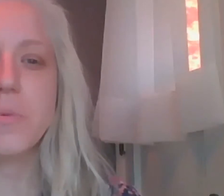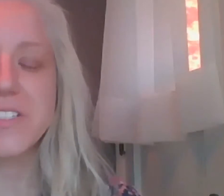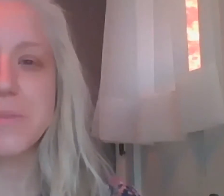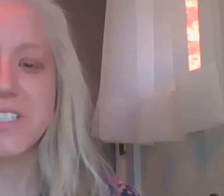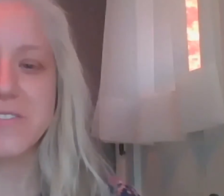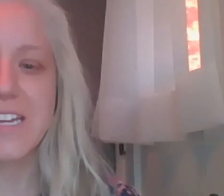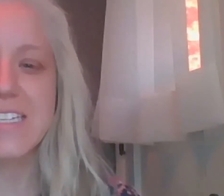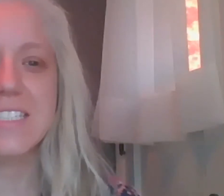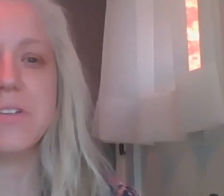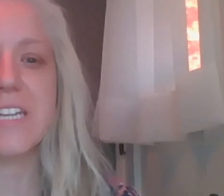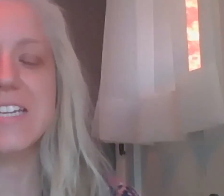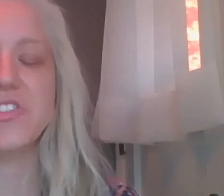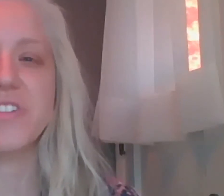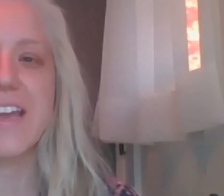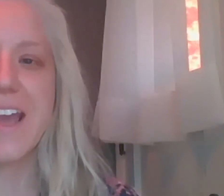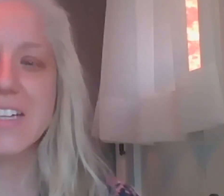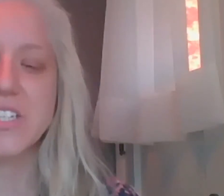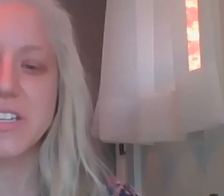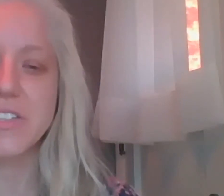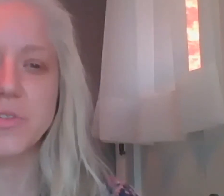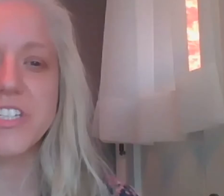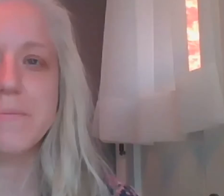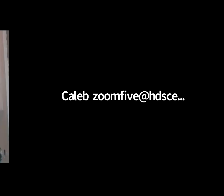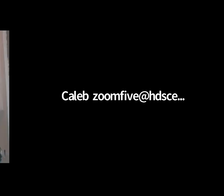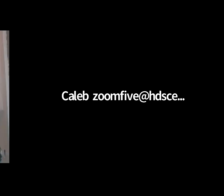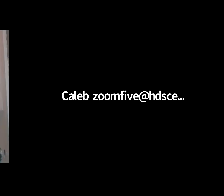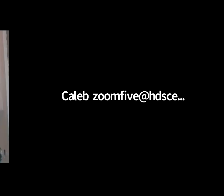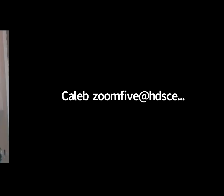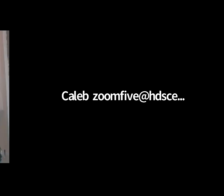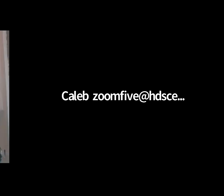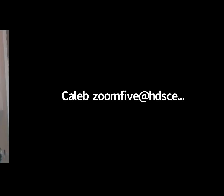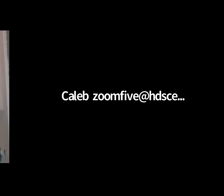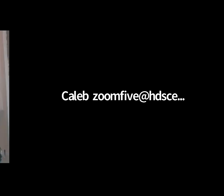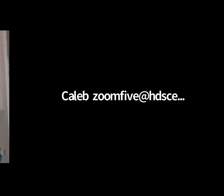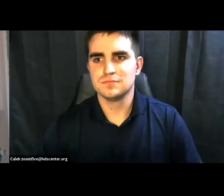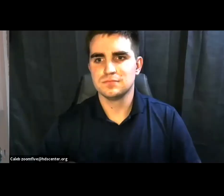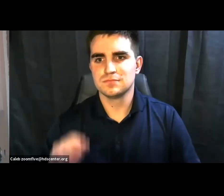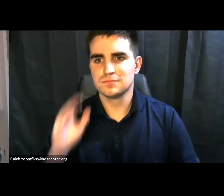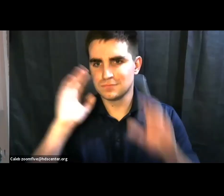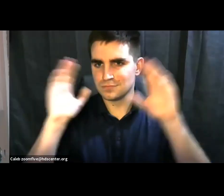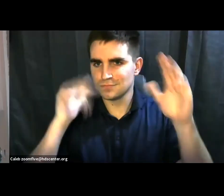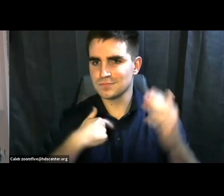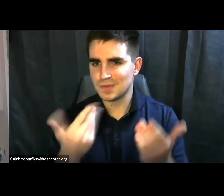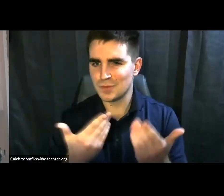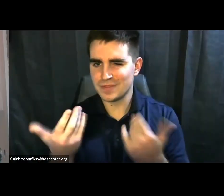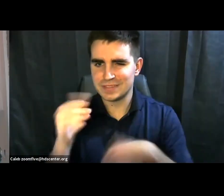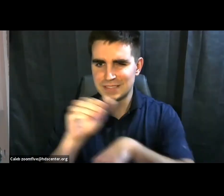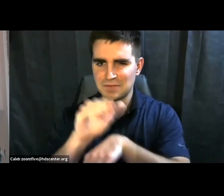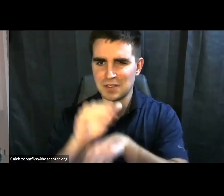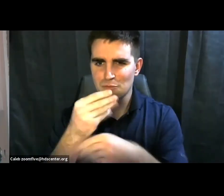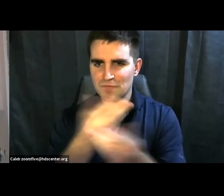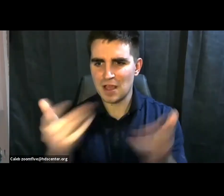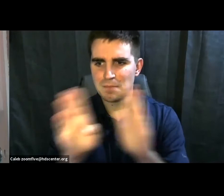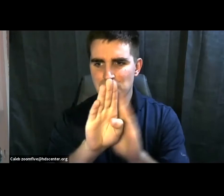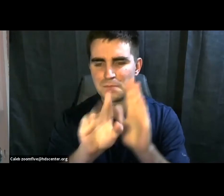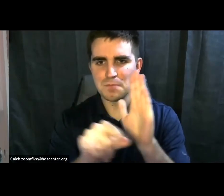of the Western Pennsylvania Disability History and Action Consortium. I'm here this evening just to provide a little bit of background as to how